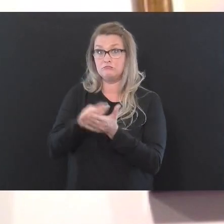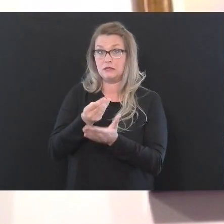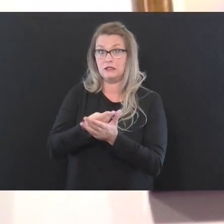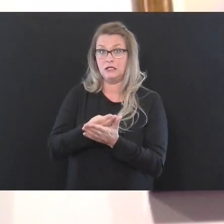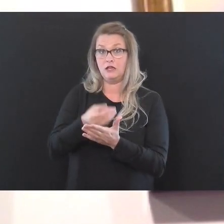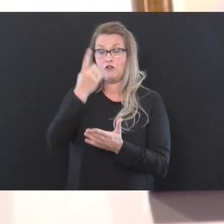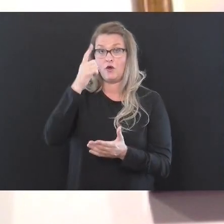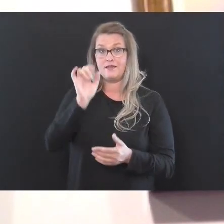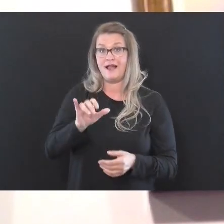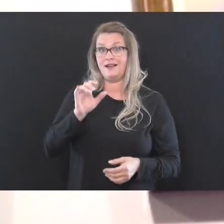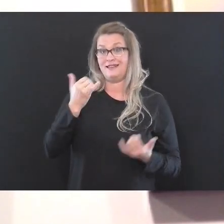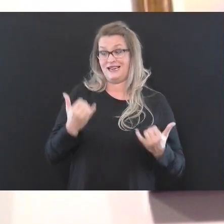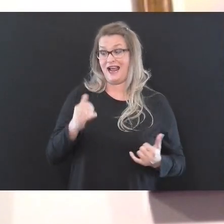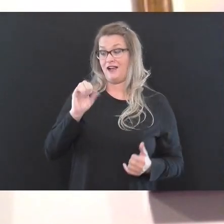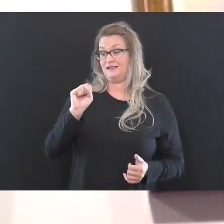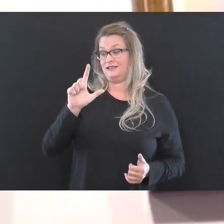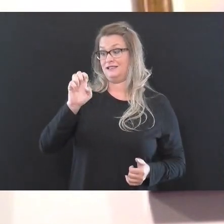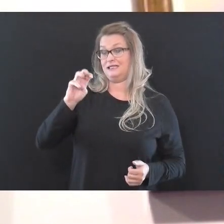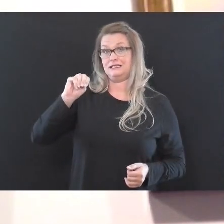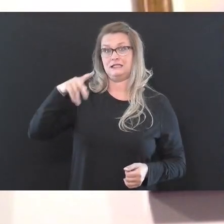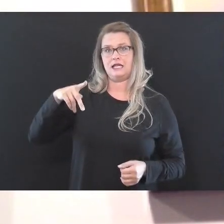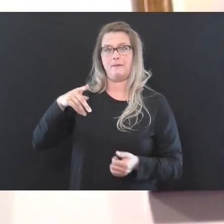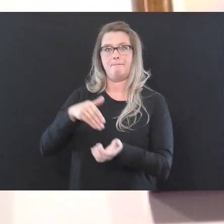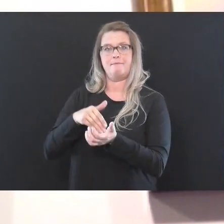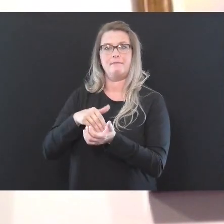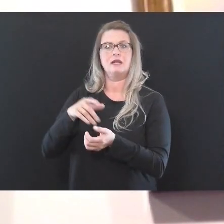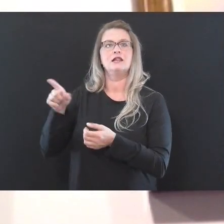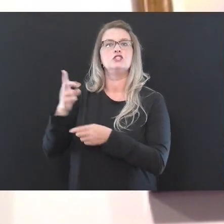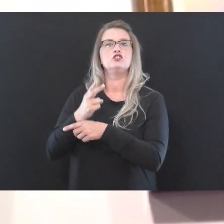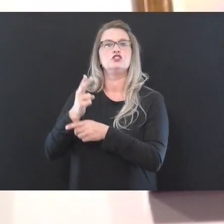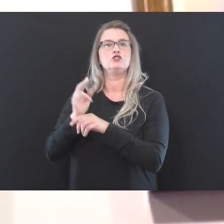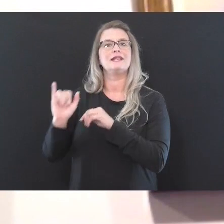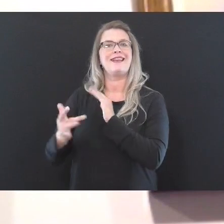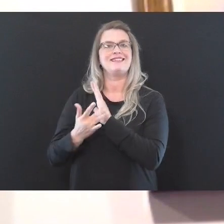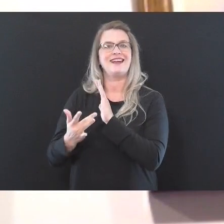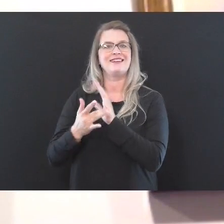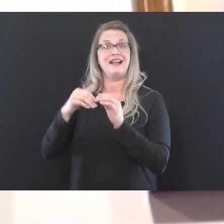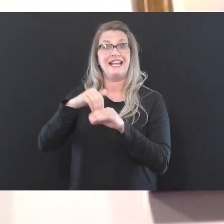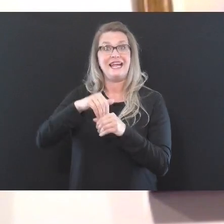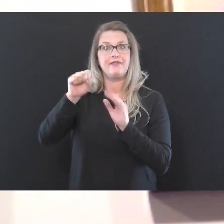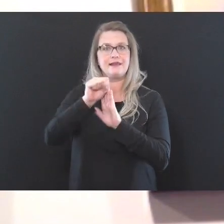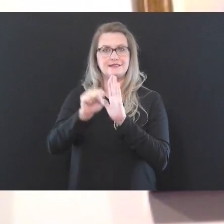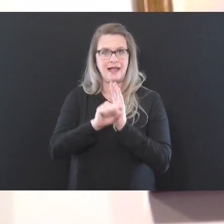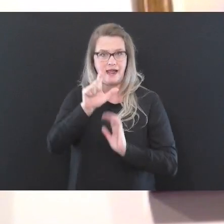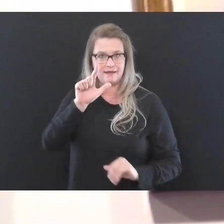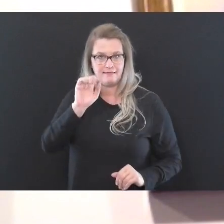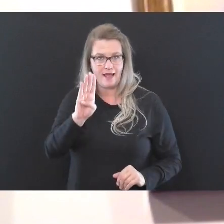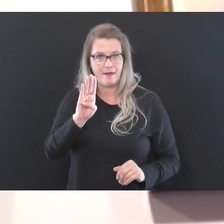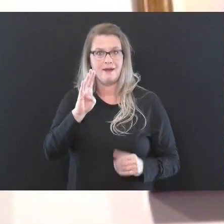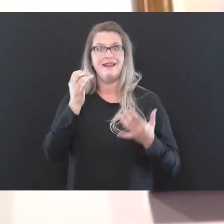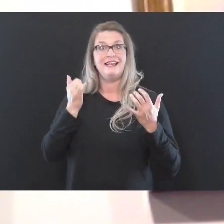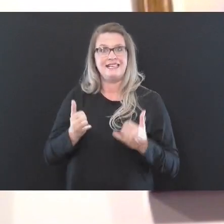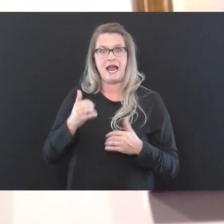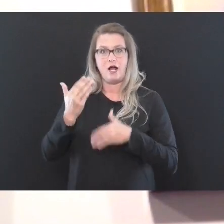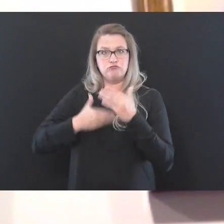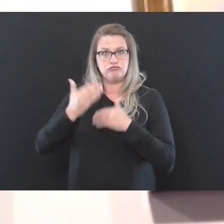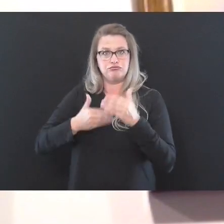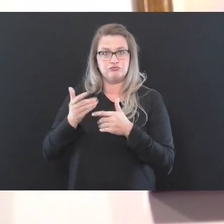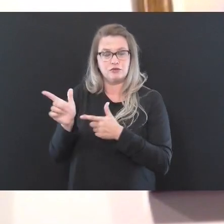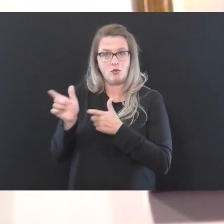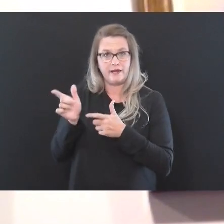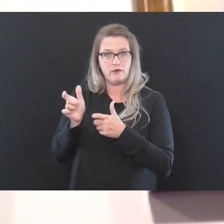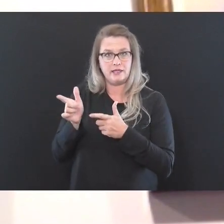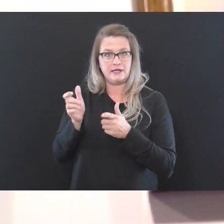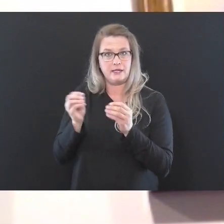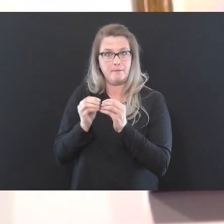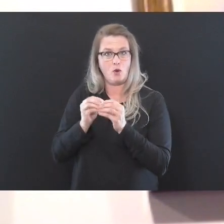is using this technology now in the state's lab to be able to do things quickly and outbreaks and to do